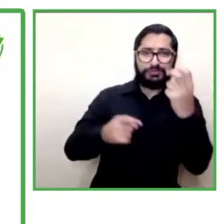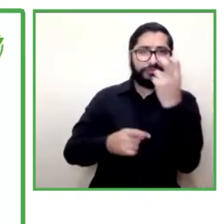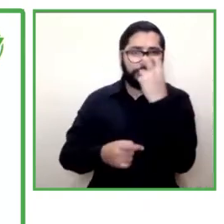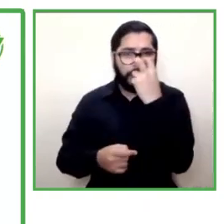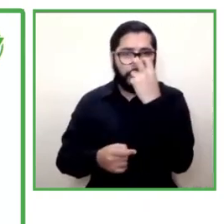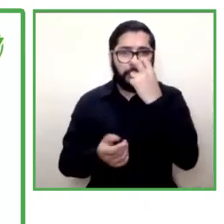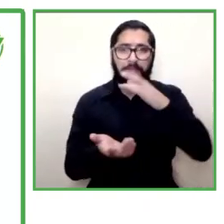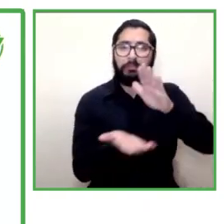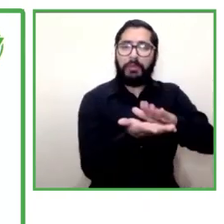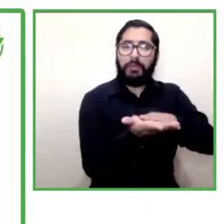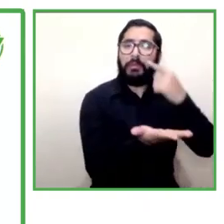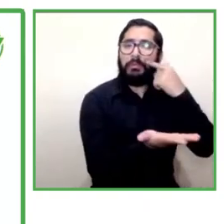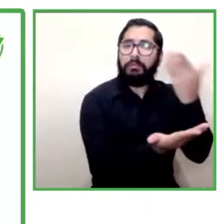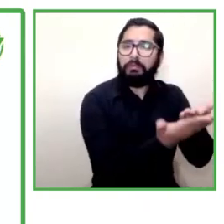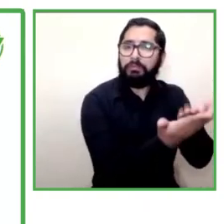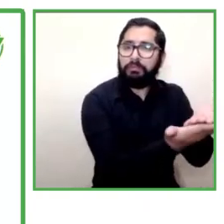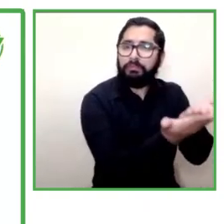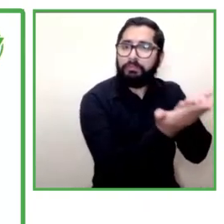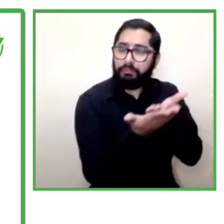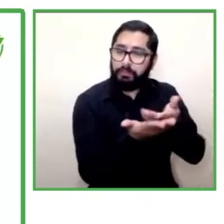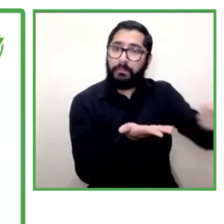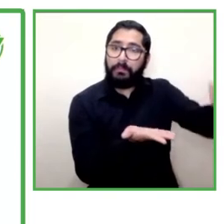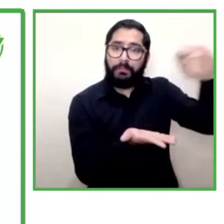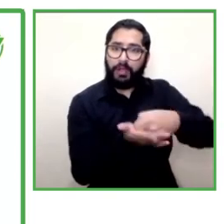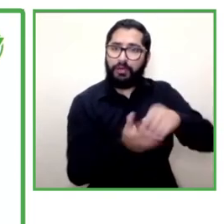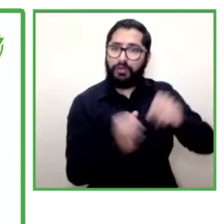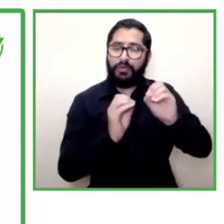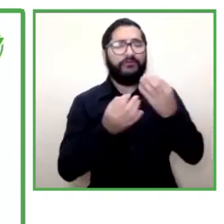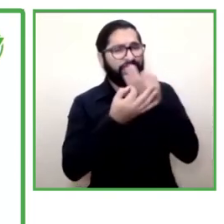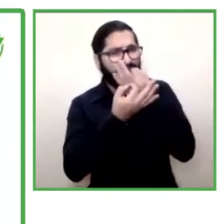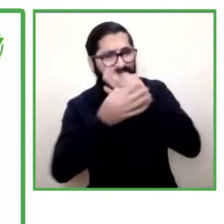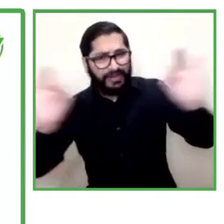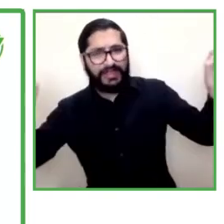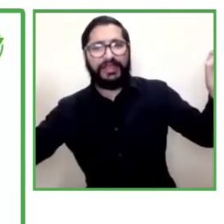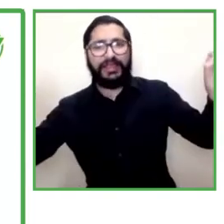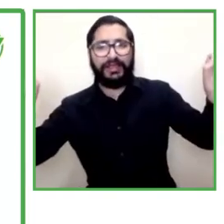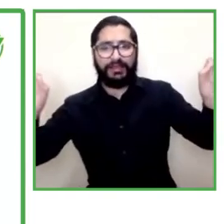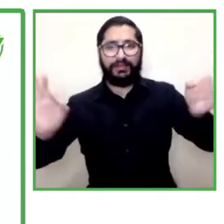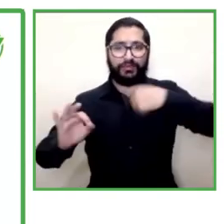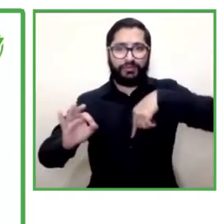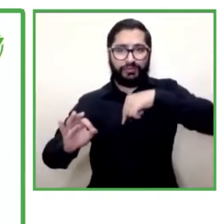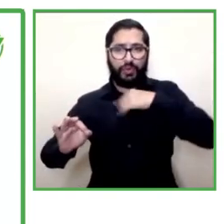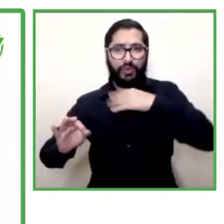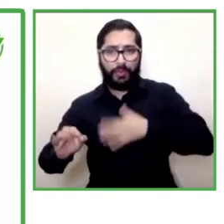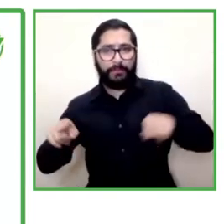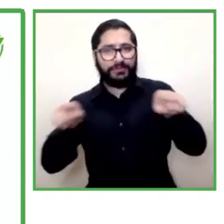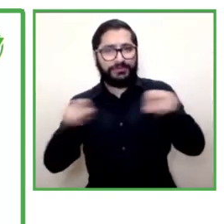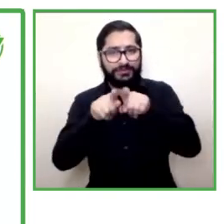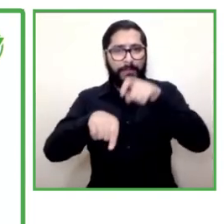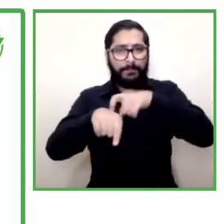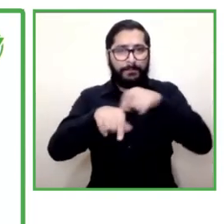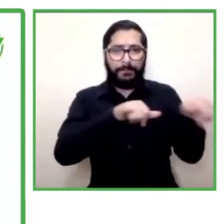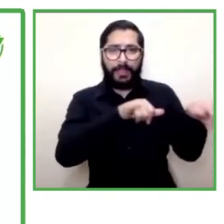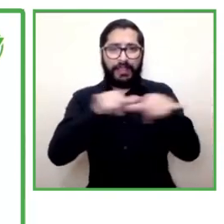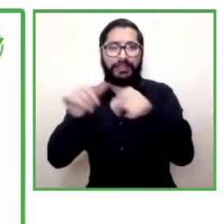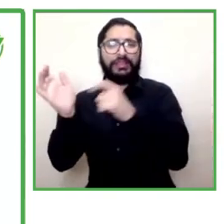technology. So we provide indoor navigation with map, location-based marketing, and staff tracking for workplace